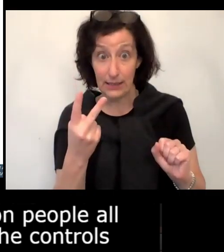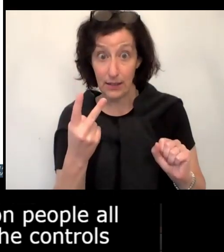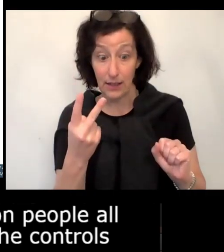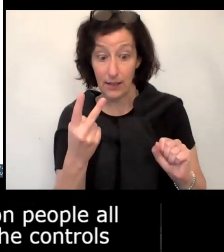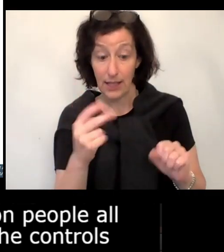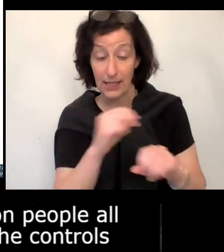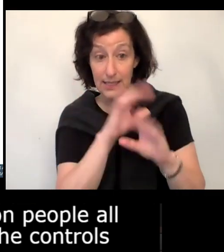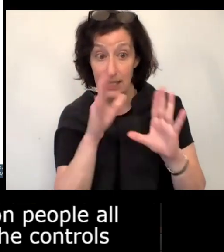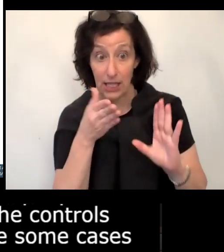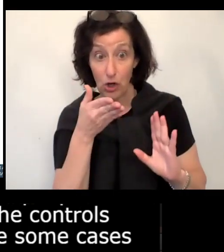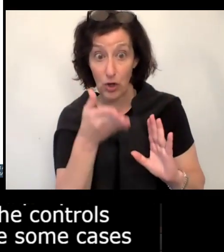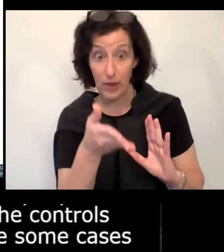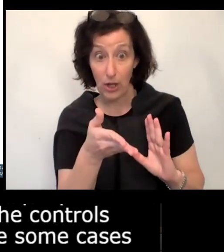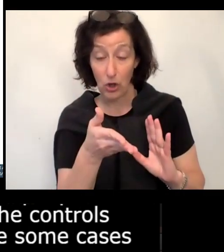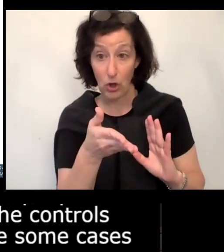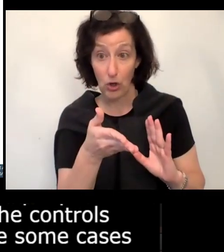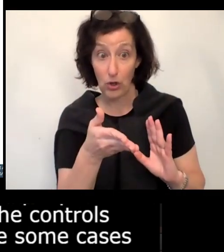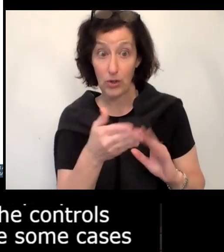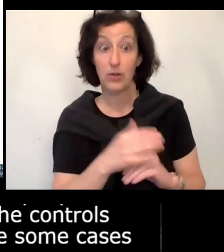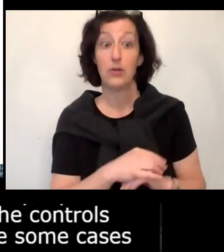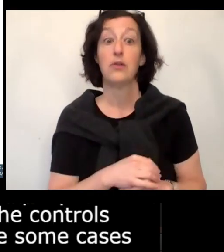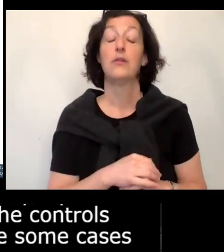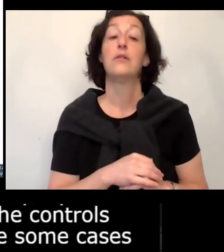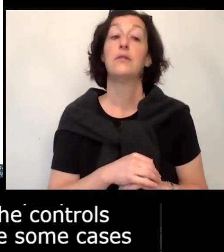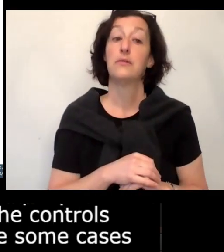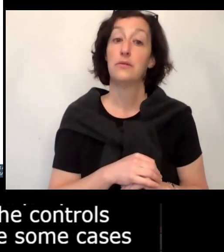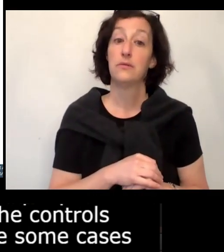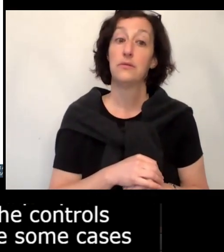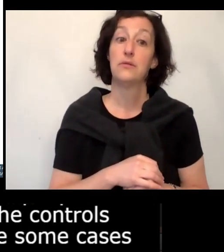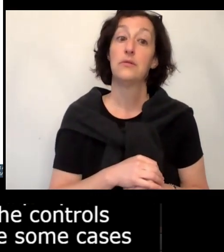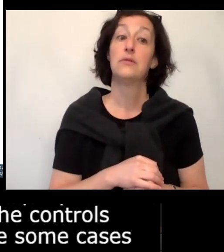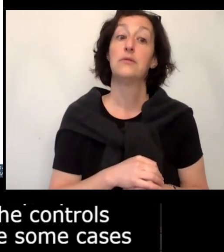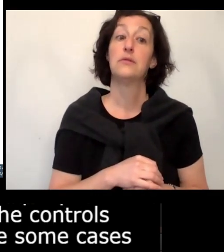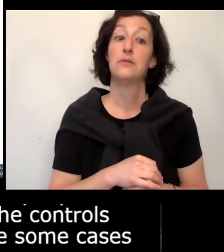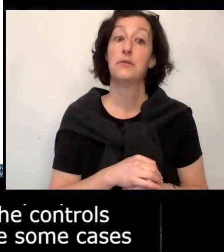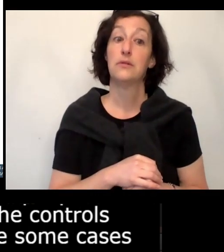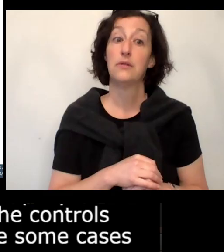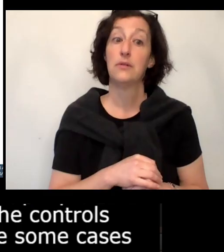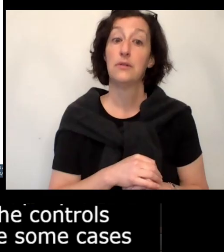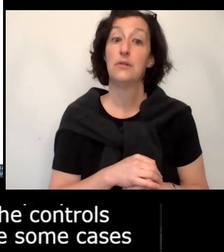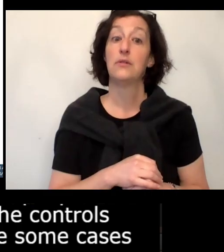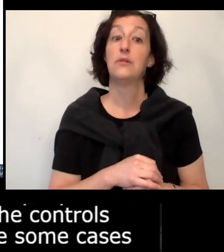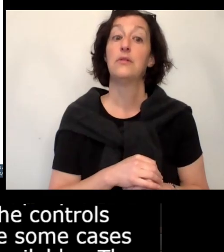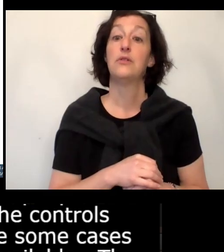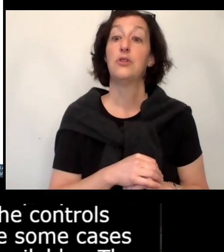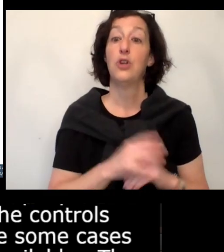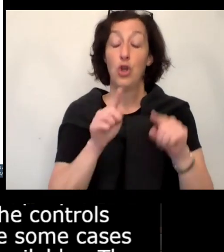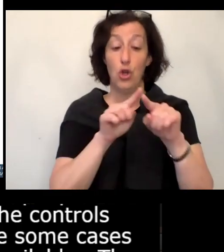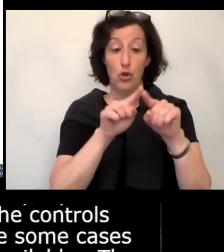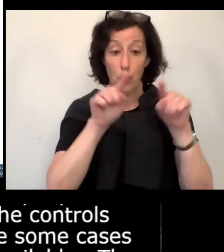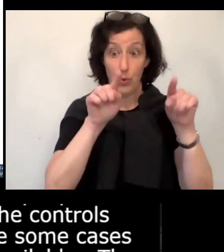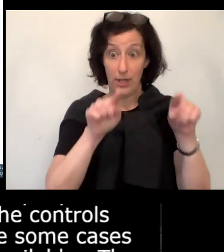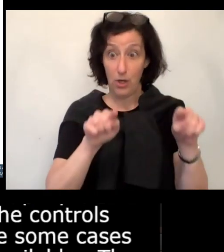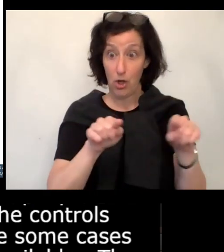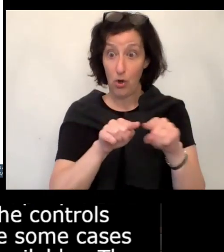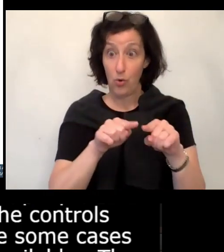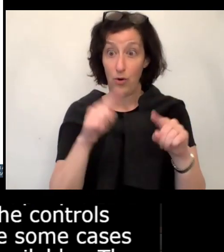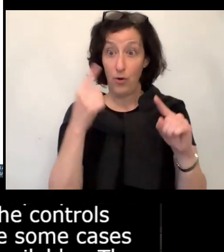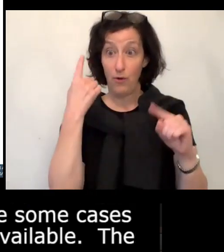get them unless you make them available. The audiovisual window should be capable of resizing.